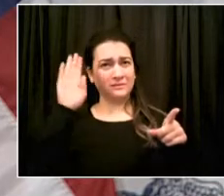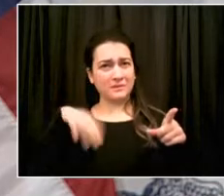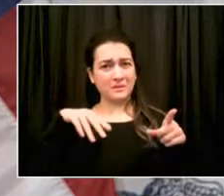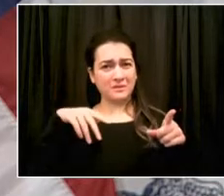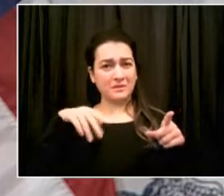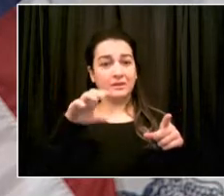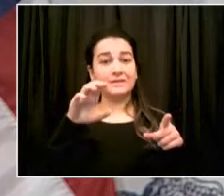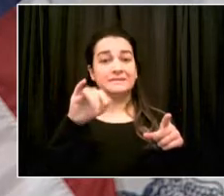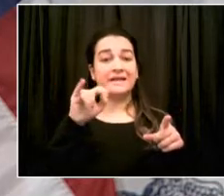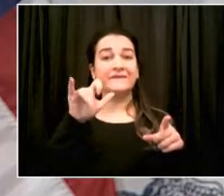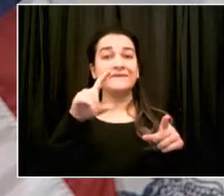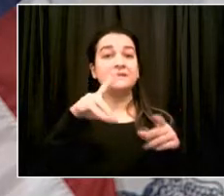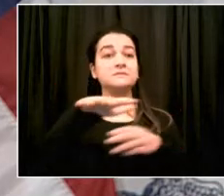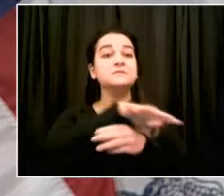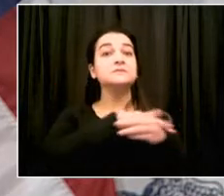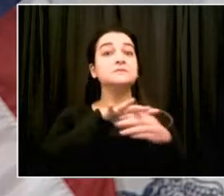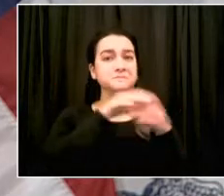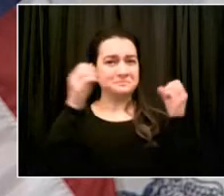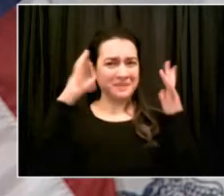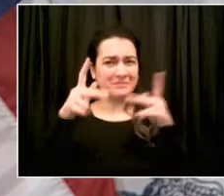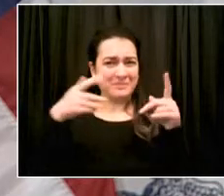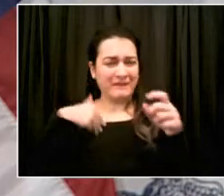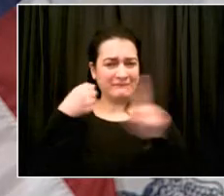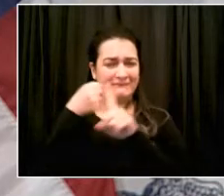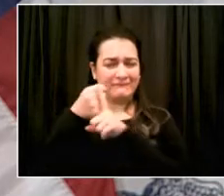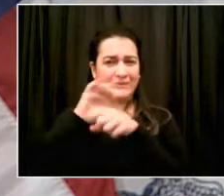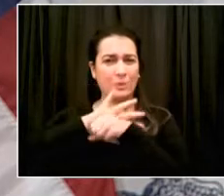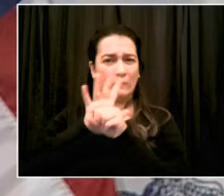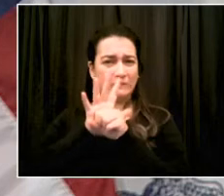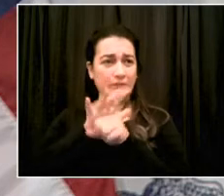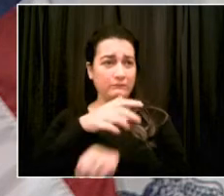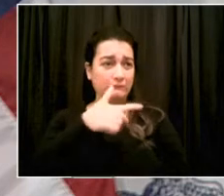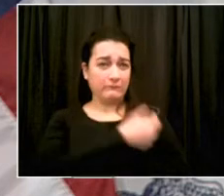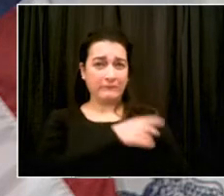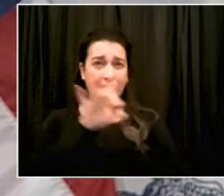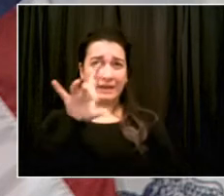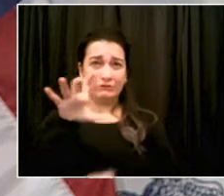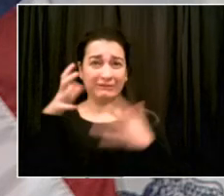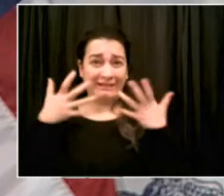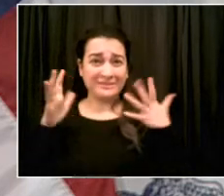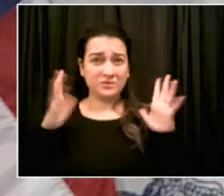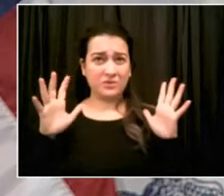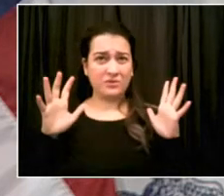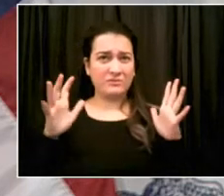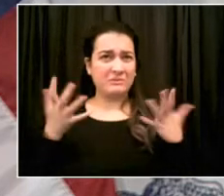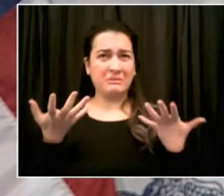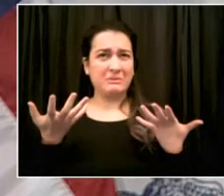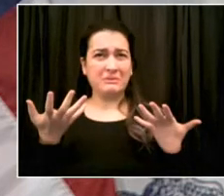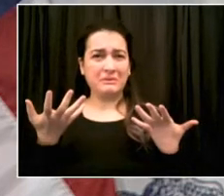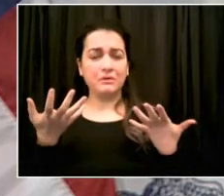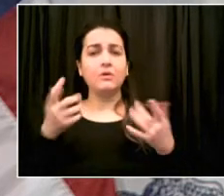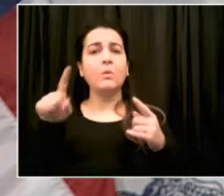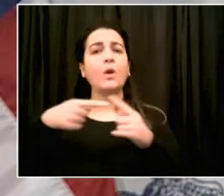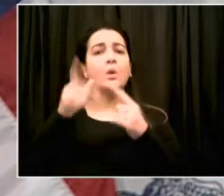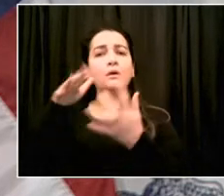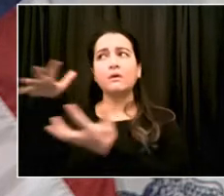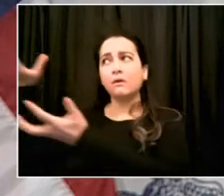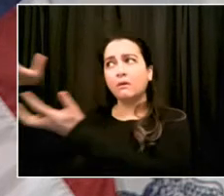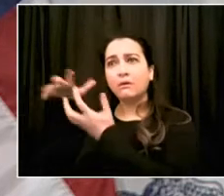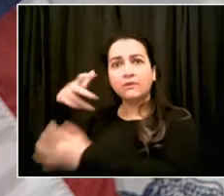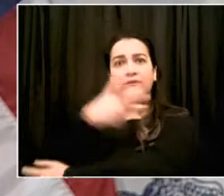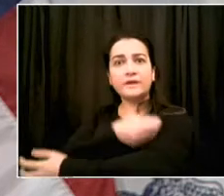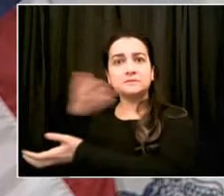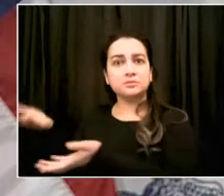more vaccine doses? And if not, how is this fair considering you have many, many more doses of the vaccine at Yankee Stadium?